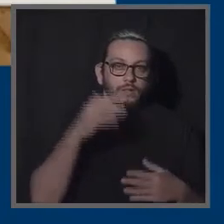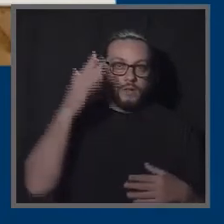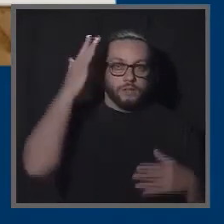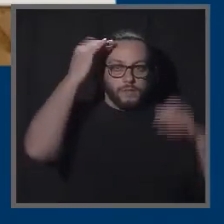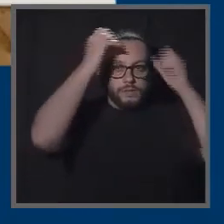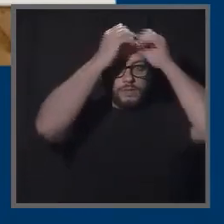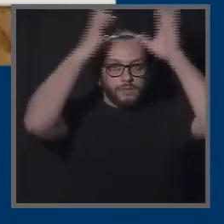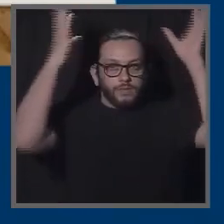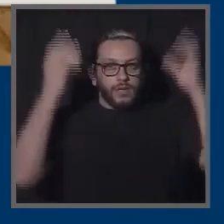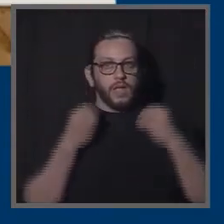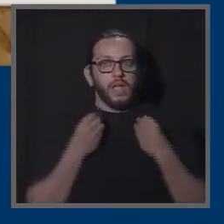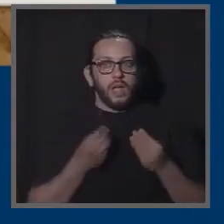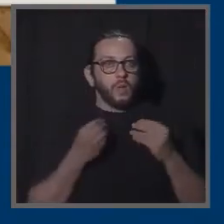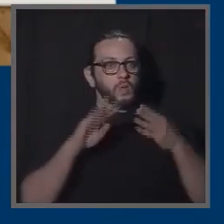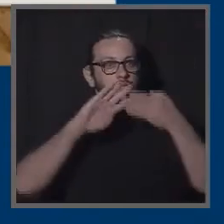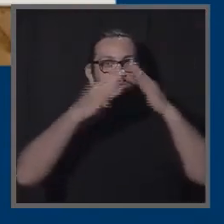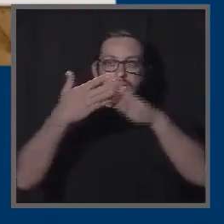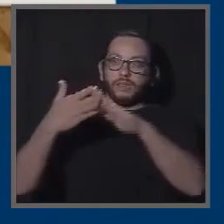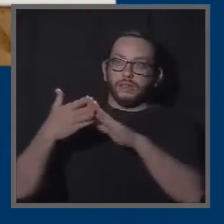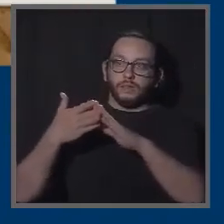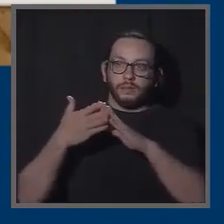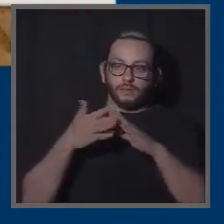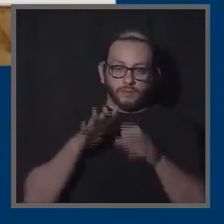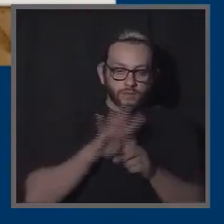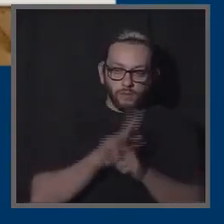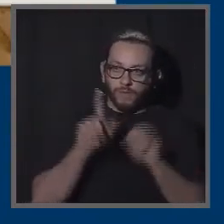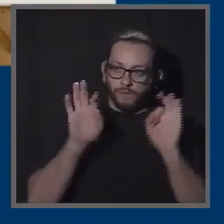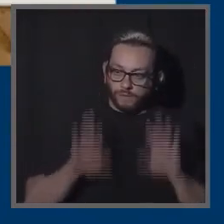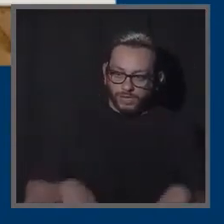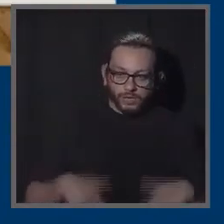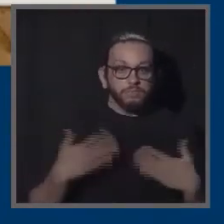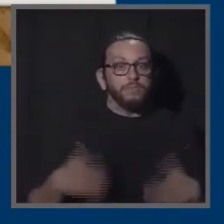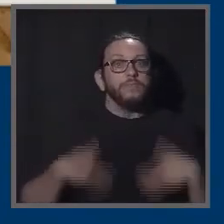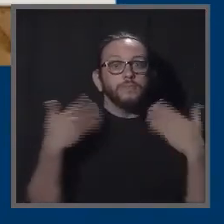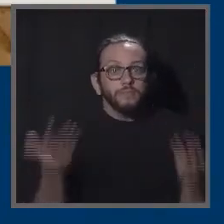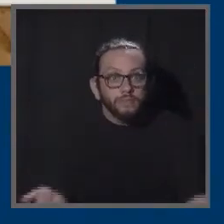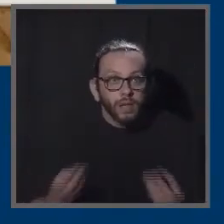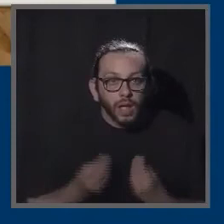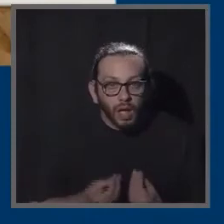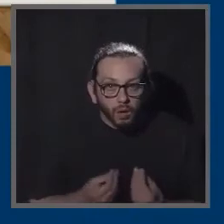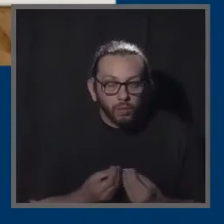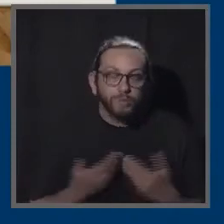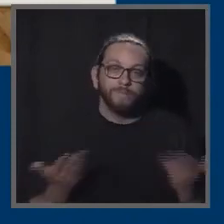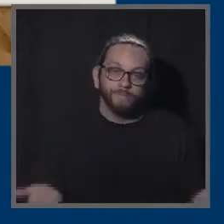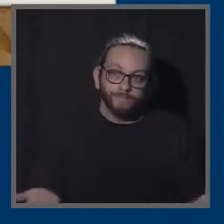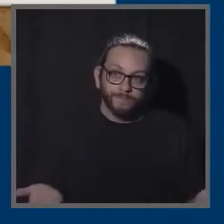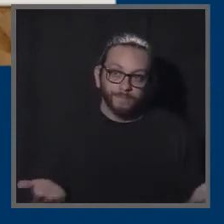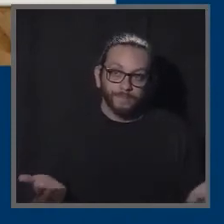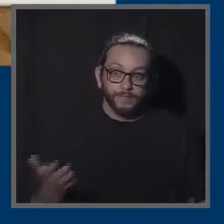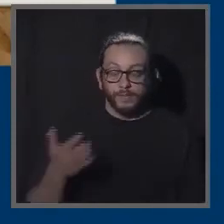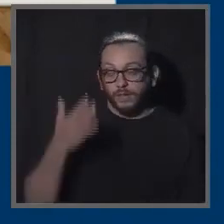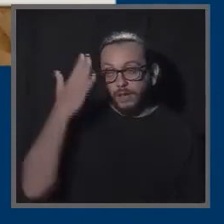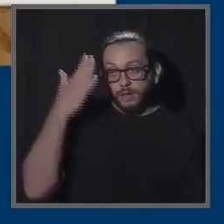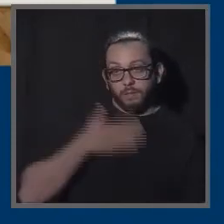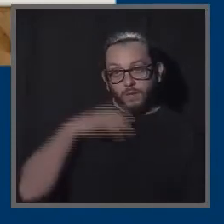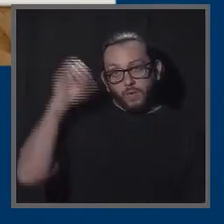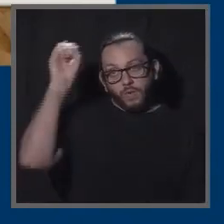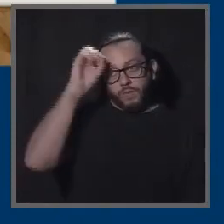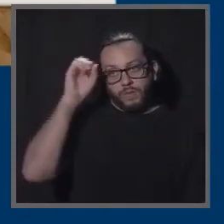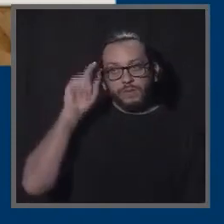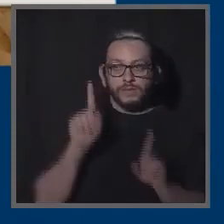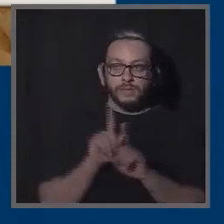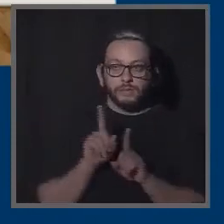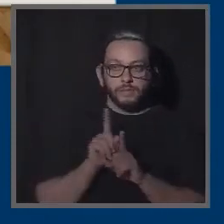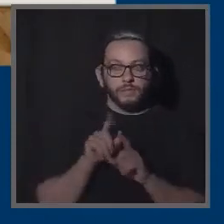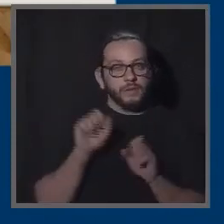the pandemic. So for me, this is the key point to emphasize, that